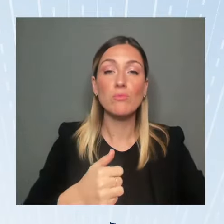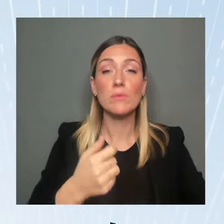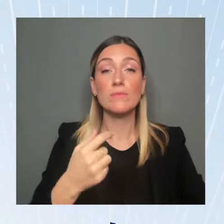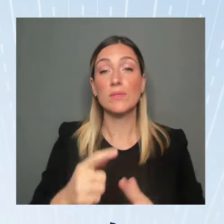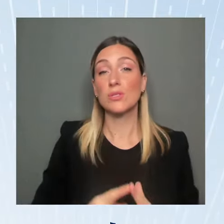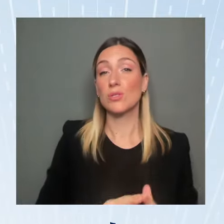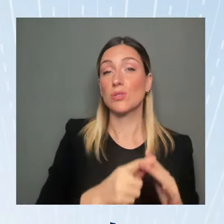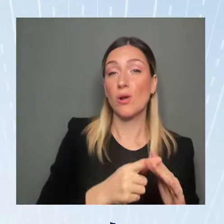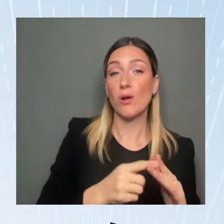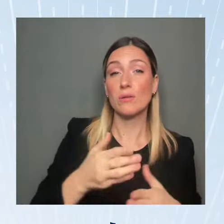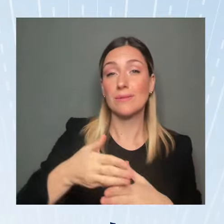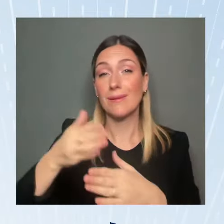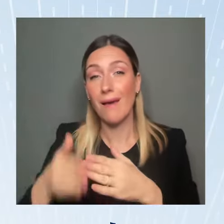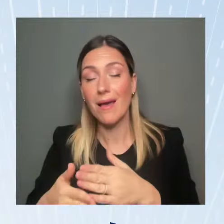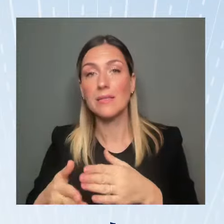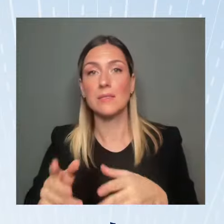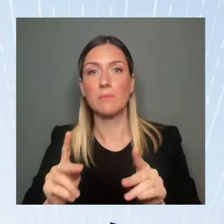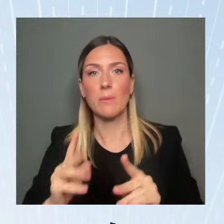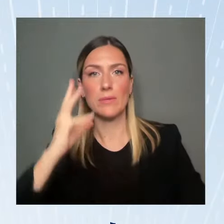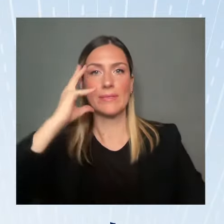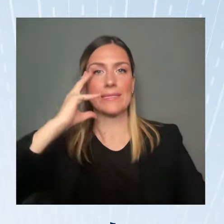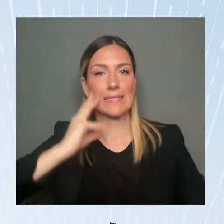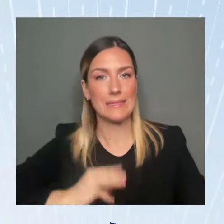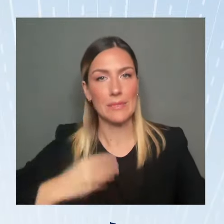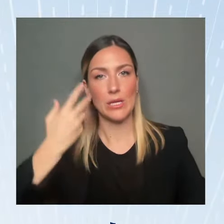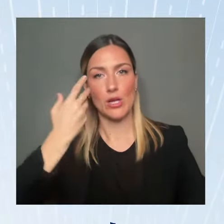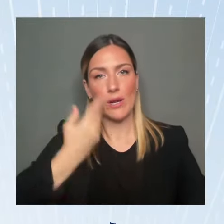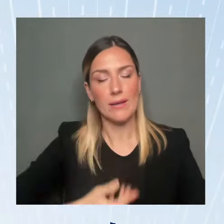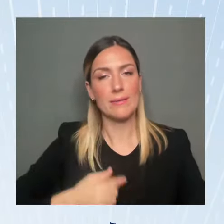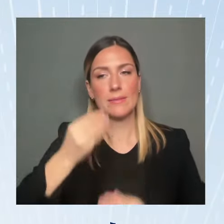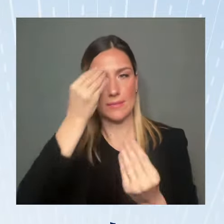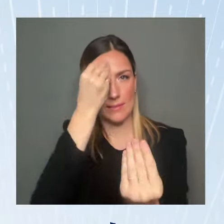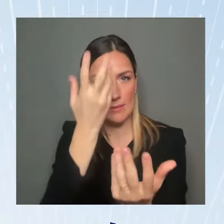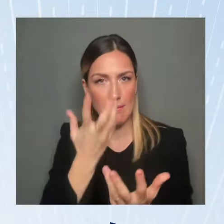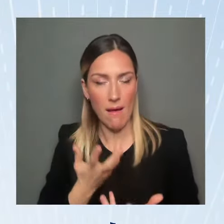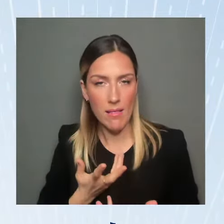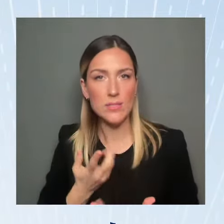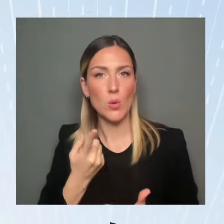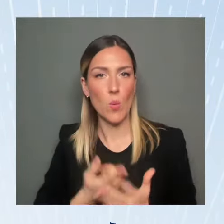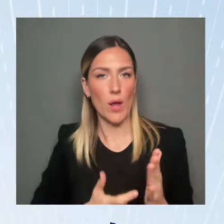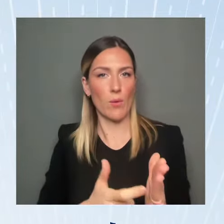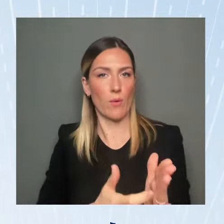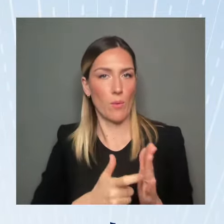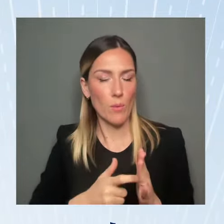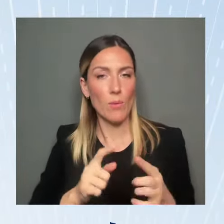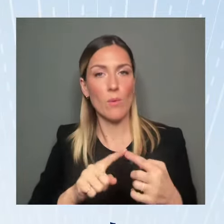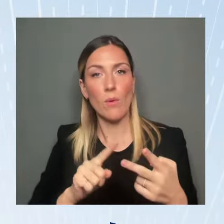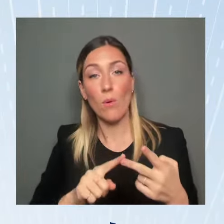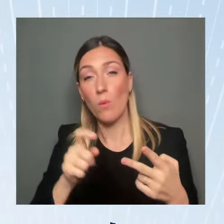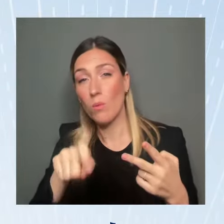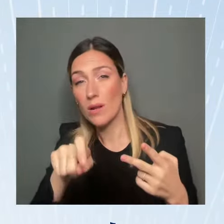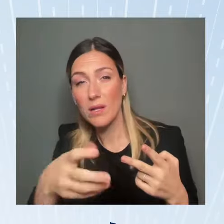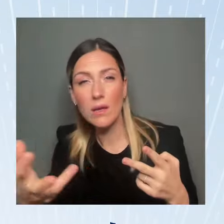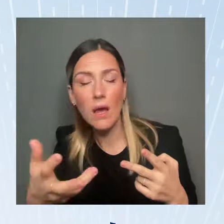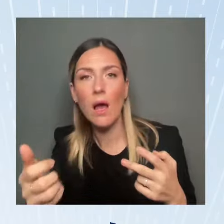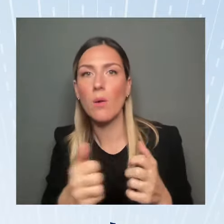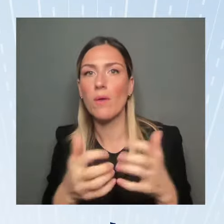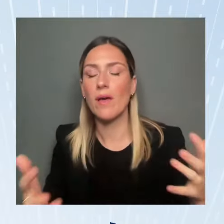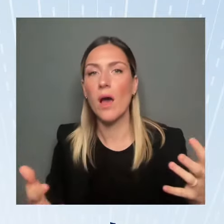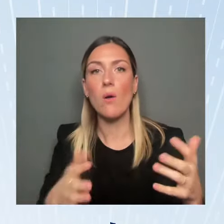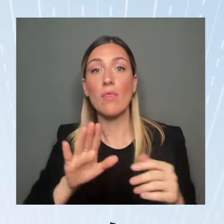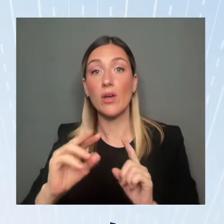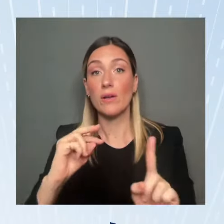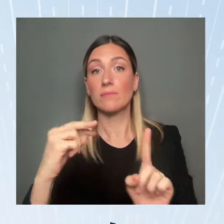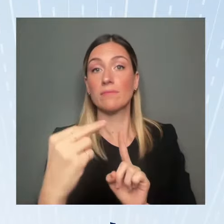ends with those who have the lived experience, who can tell us, this is what it takes, this is what it needs. And without this, not only do we not